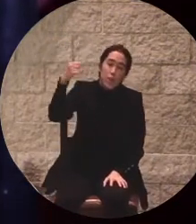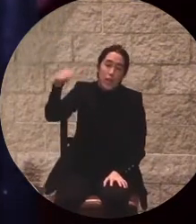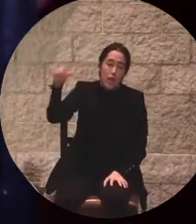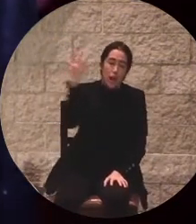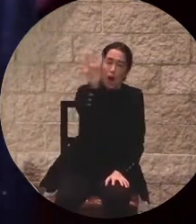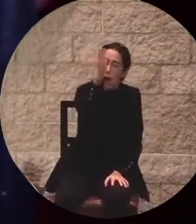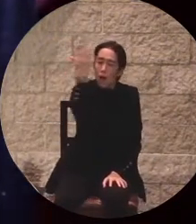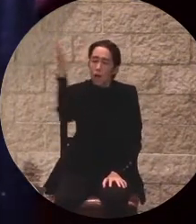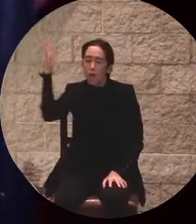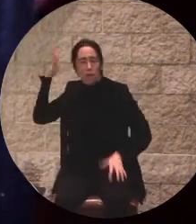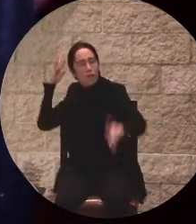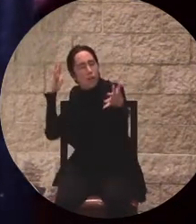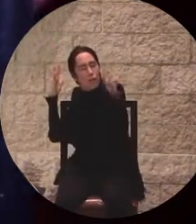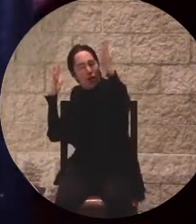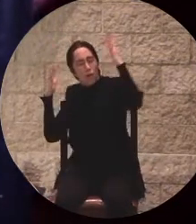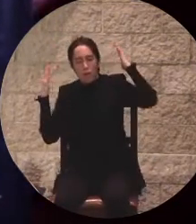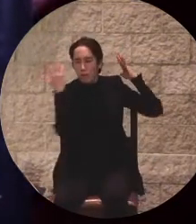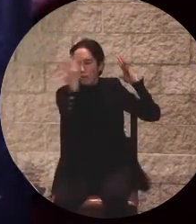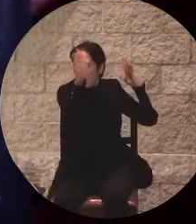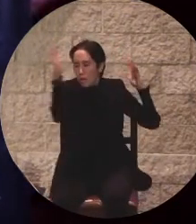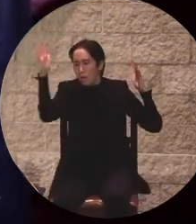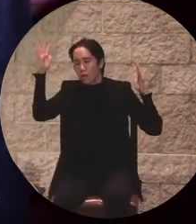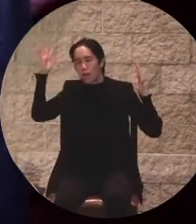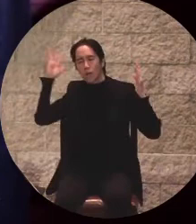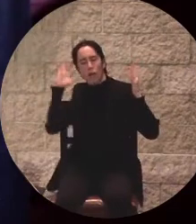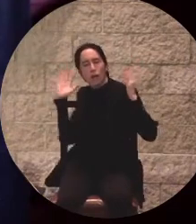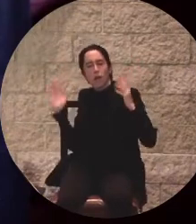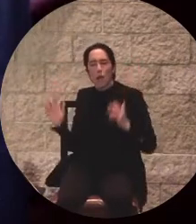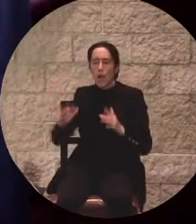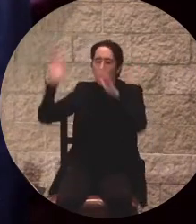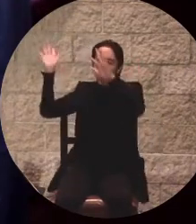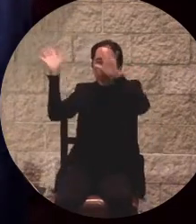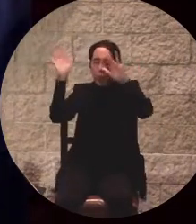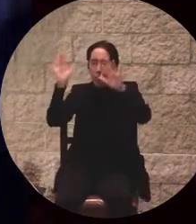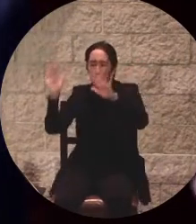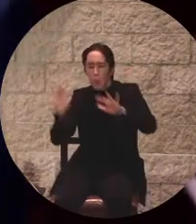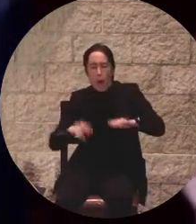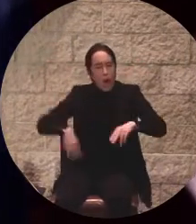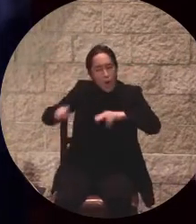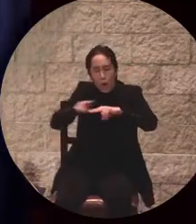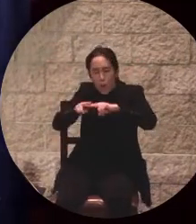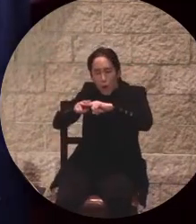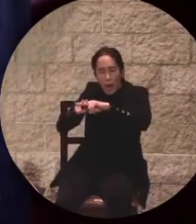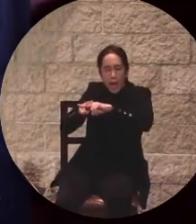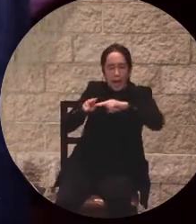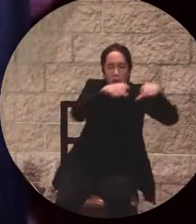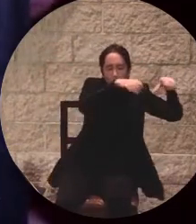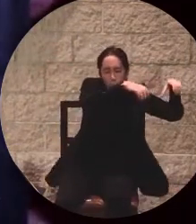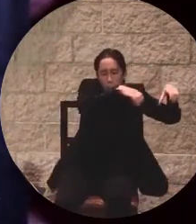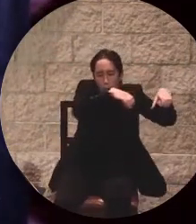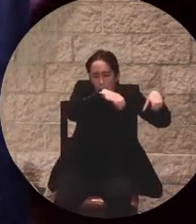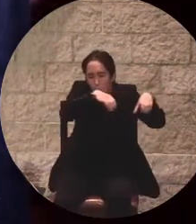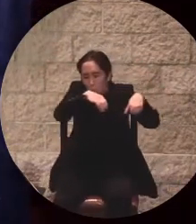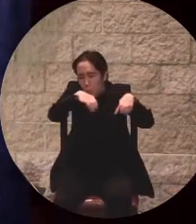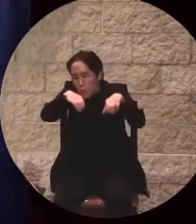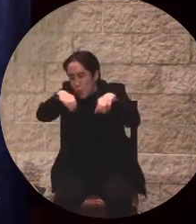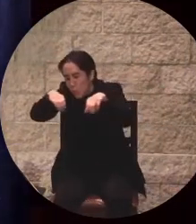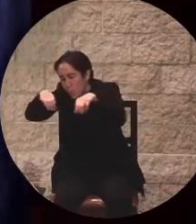Gliding through green corridors, a whispering train on a snowy